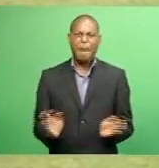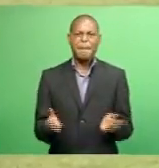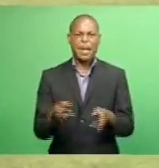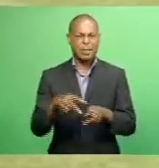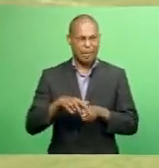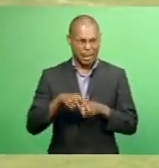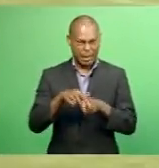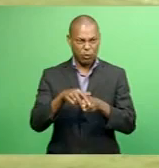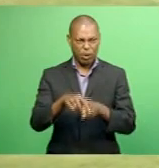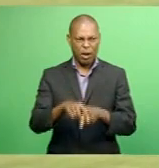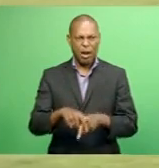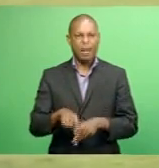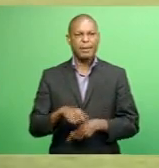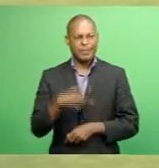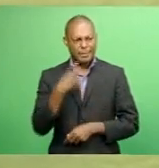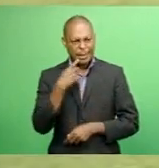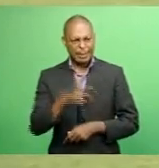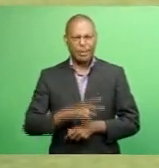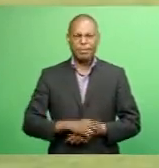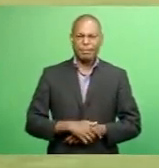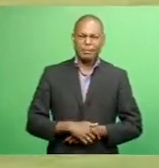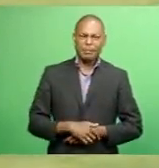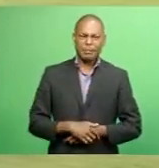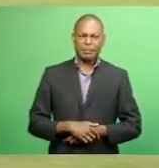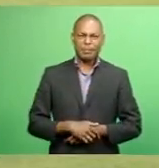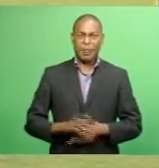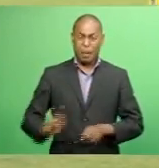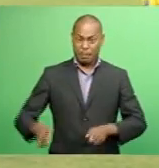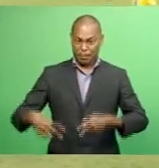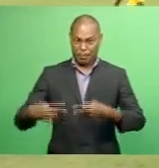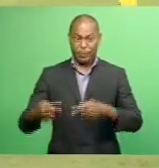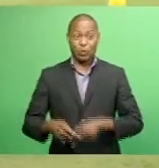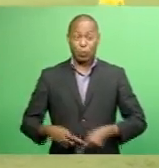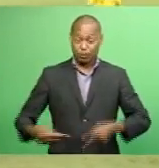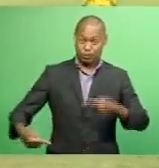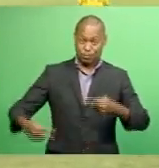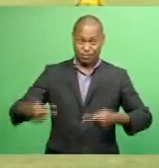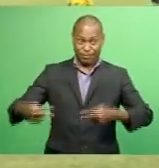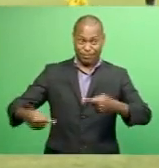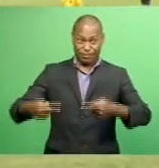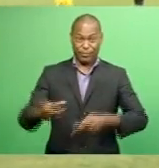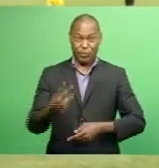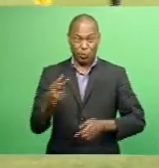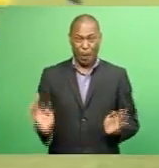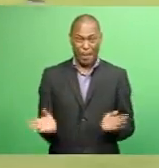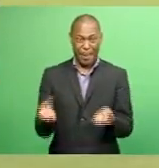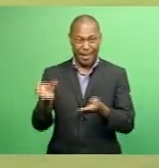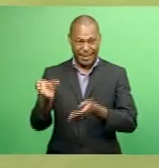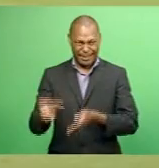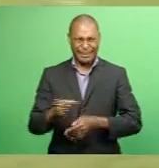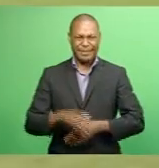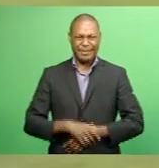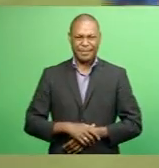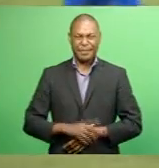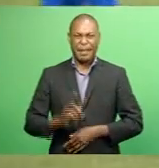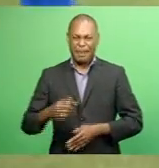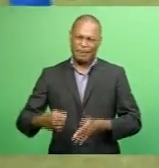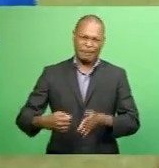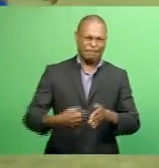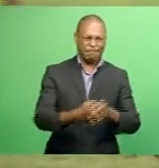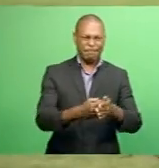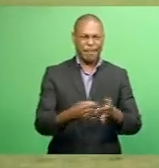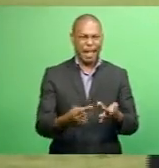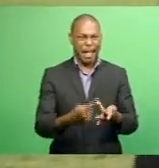claimed he was fouled by Abu Zaid. Sevanaya and Zaid exchanged a few words before the young goalkeeper had battered the veteran Ba